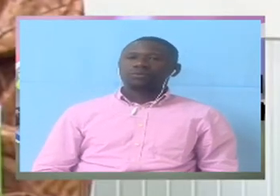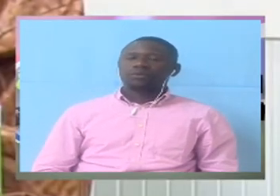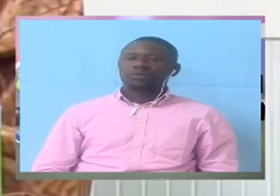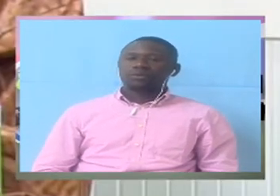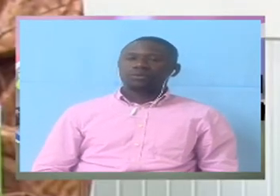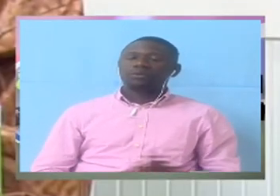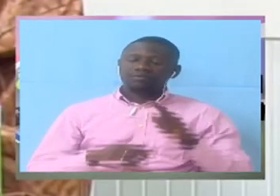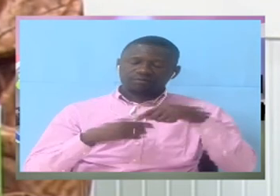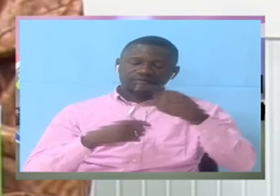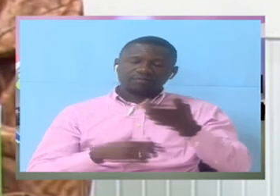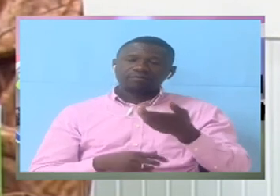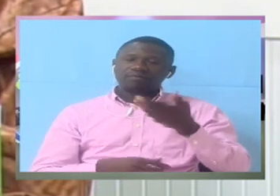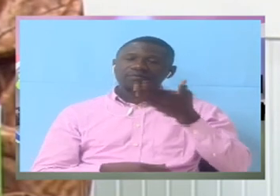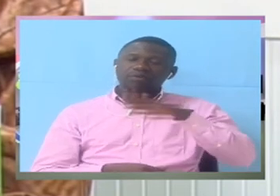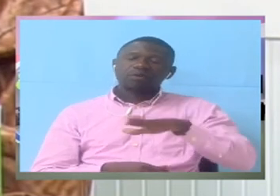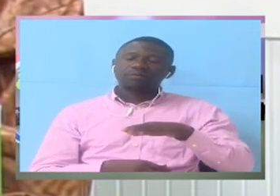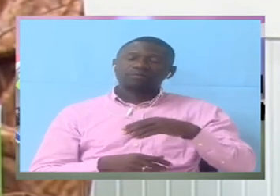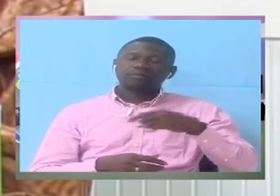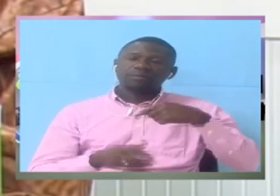From